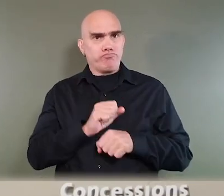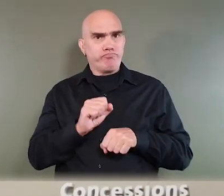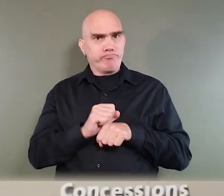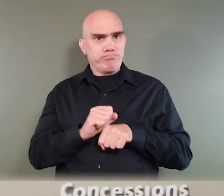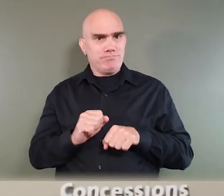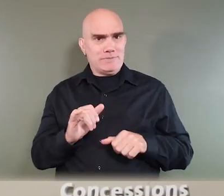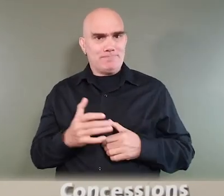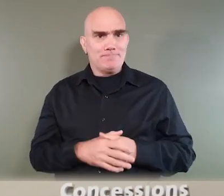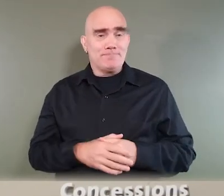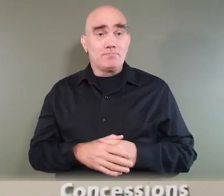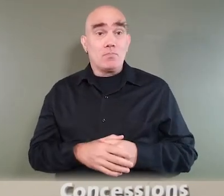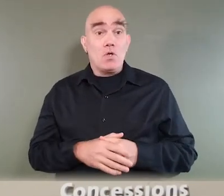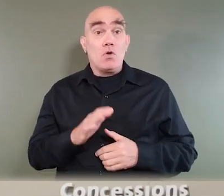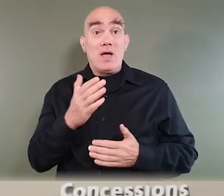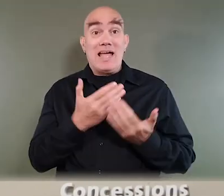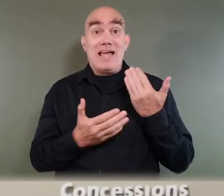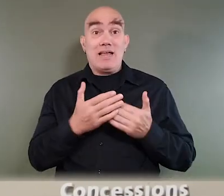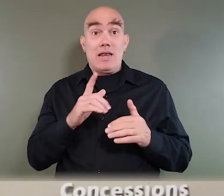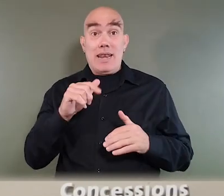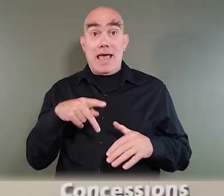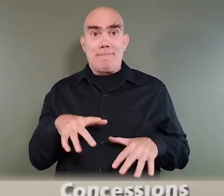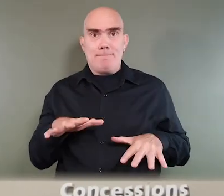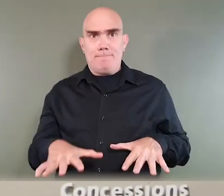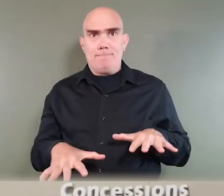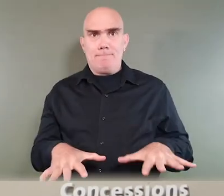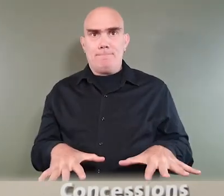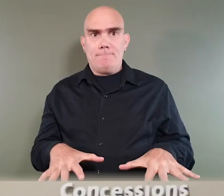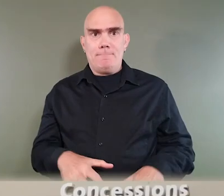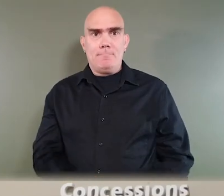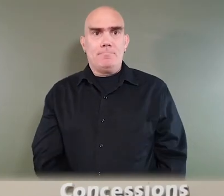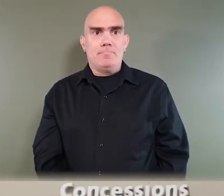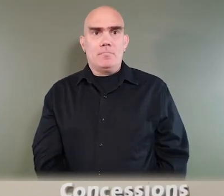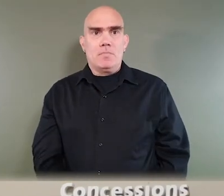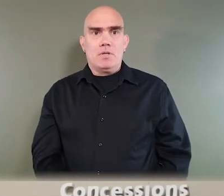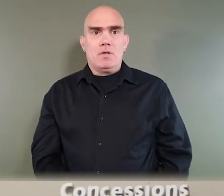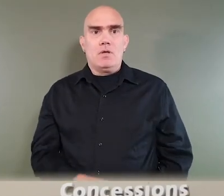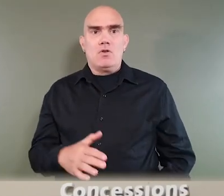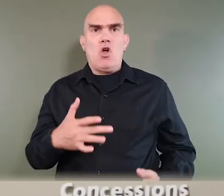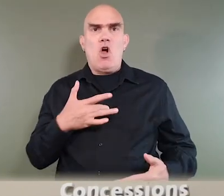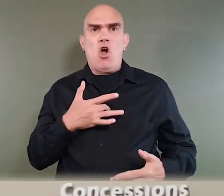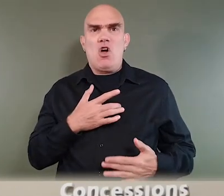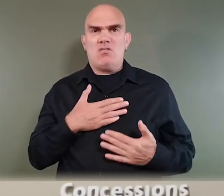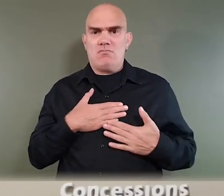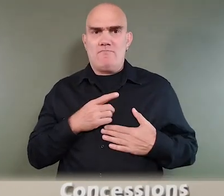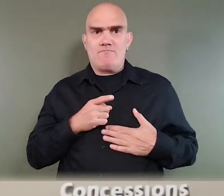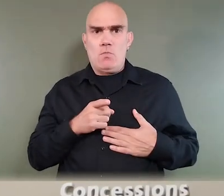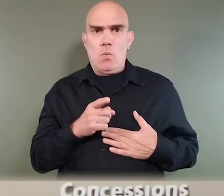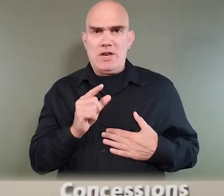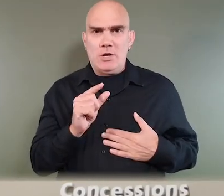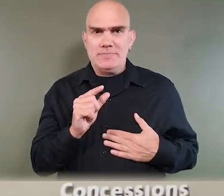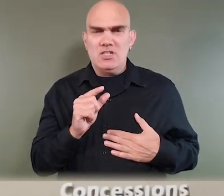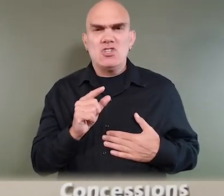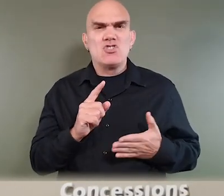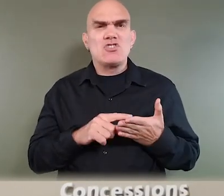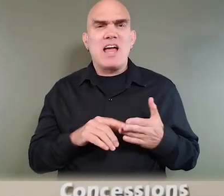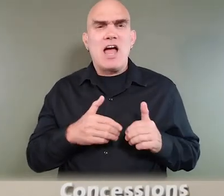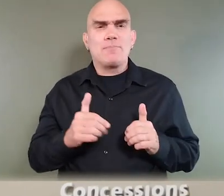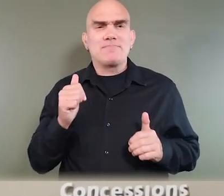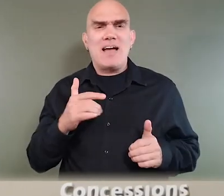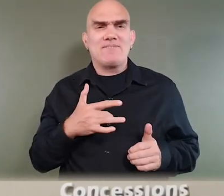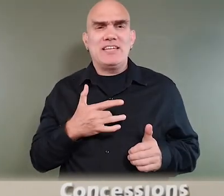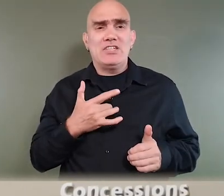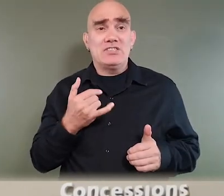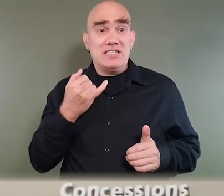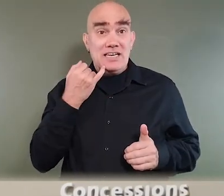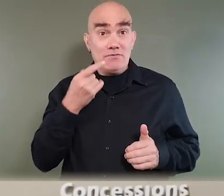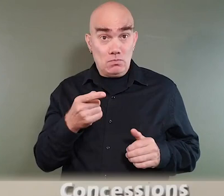hands forward on your lap. Lean your heart forward a little bit. Check into how your back feels. If you're good to go, see if your elbows